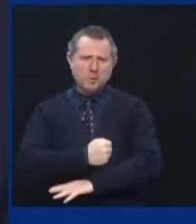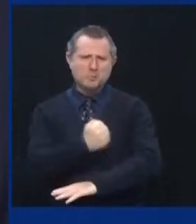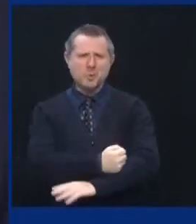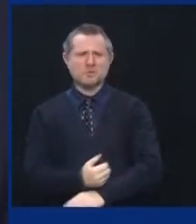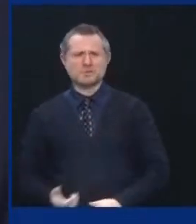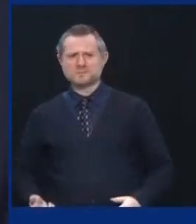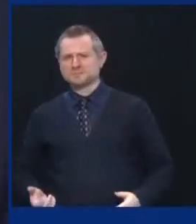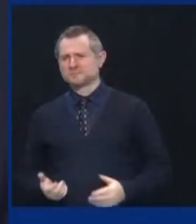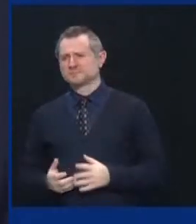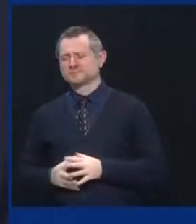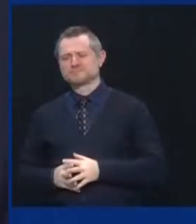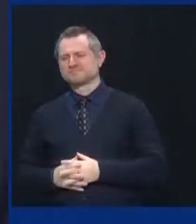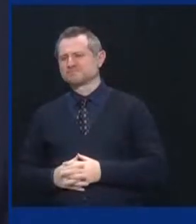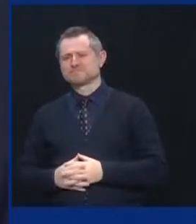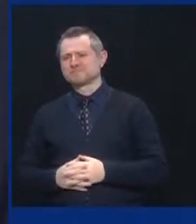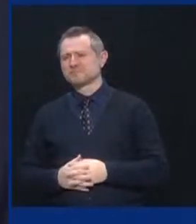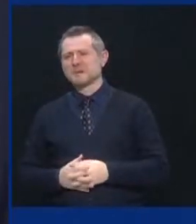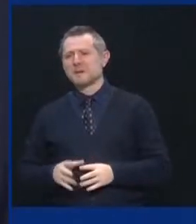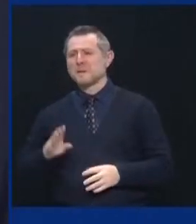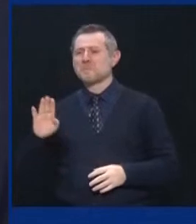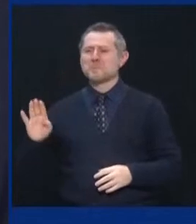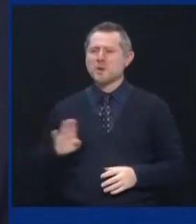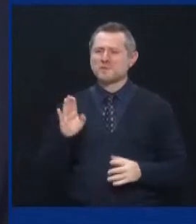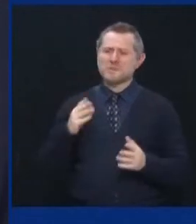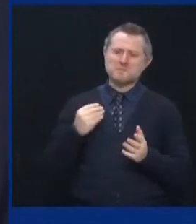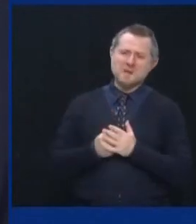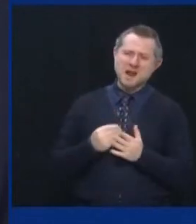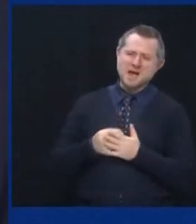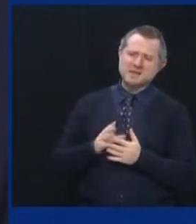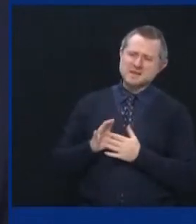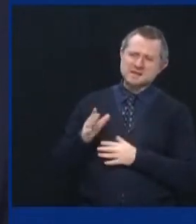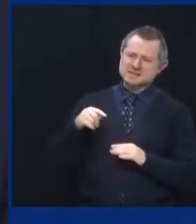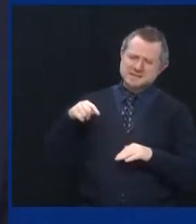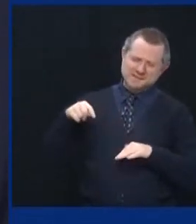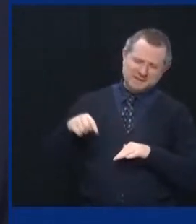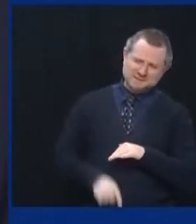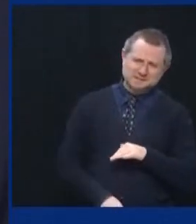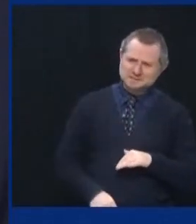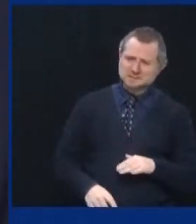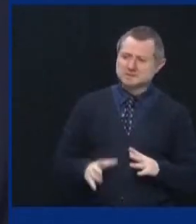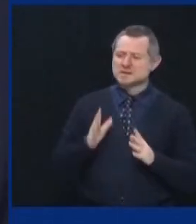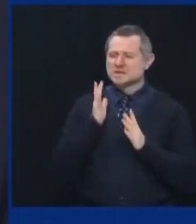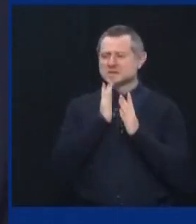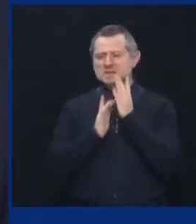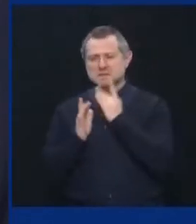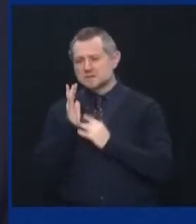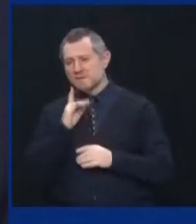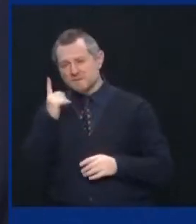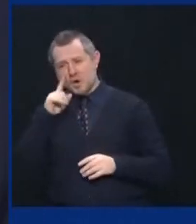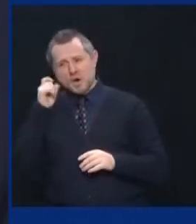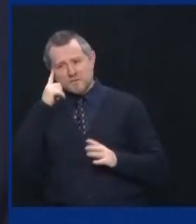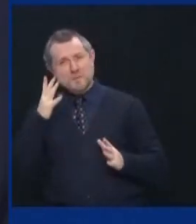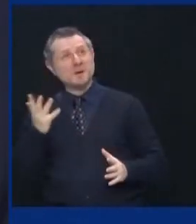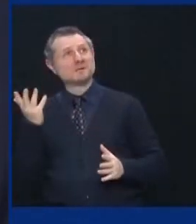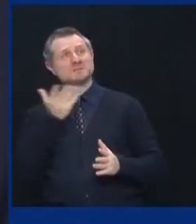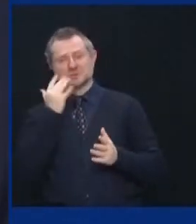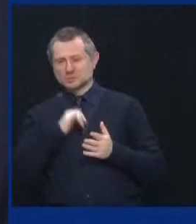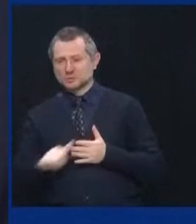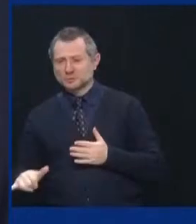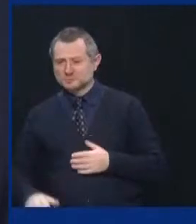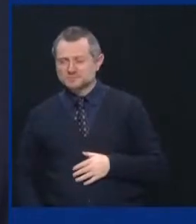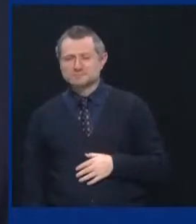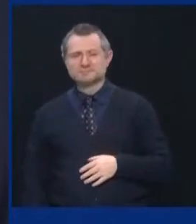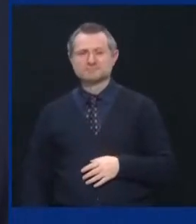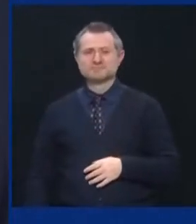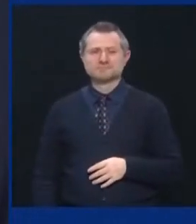about billions of dollars in deficits for governments.